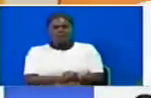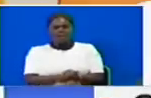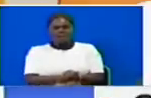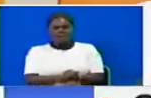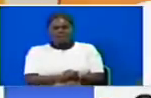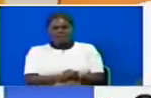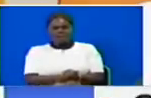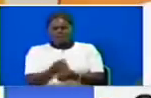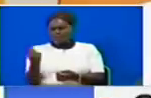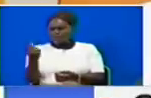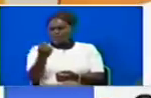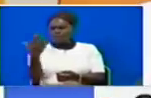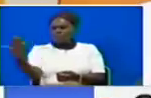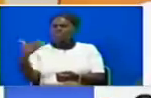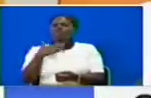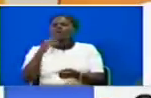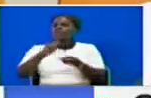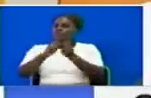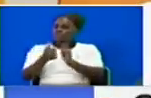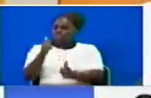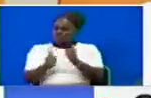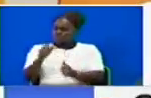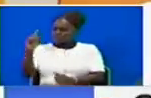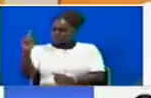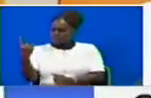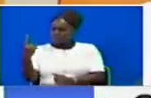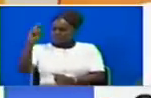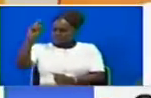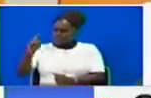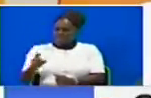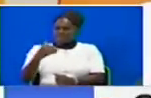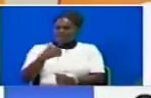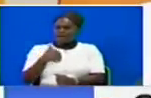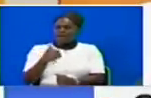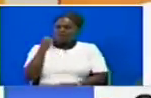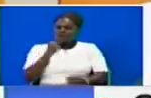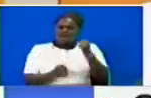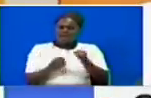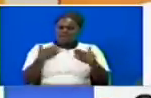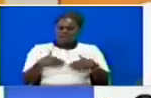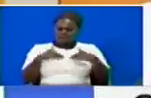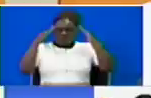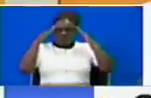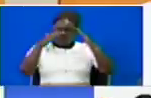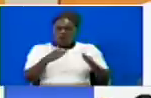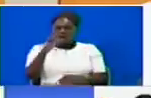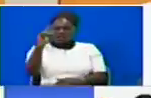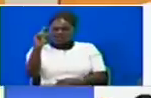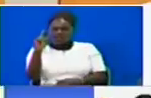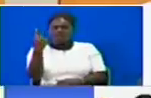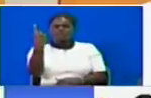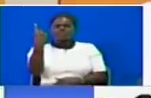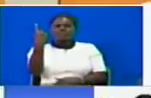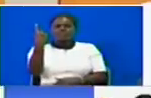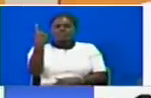One of the few things that I would love to change is that, first of all, we have to make our athletes the center of interest and